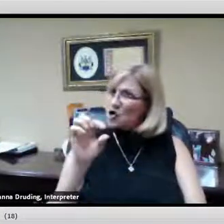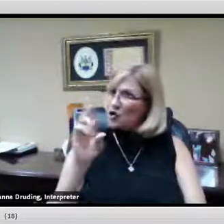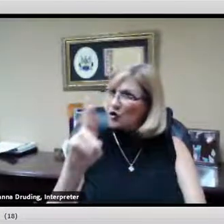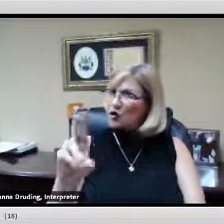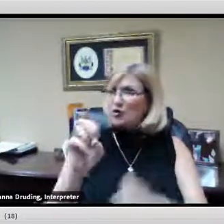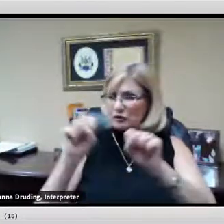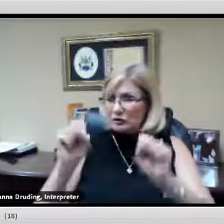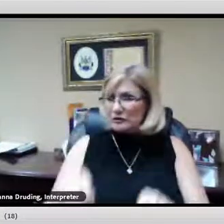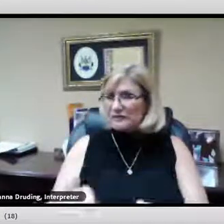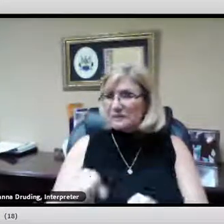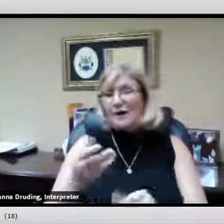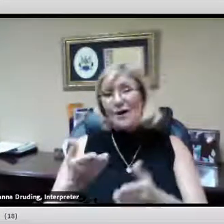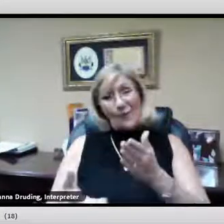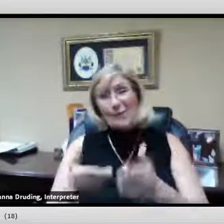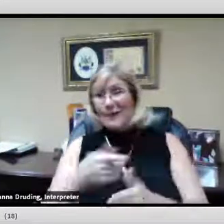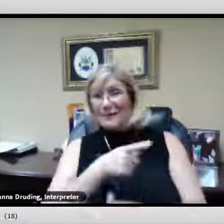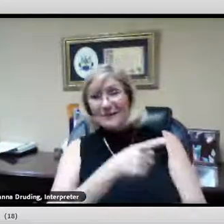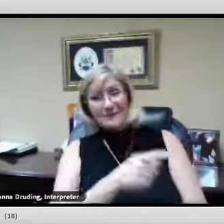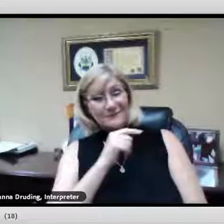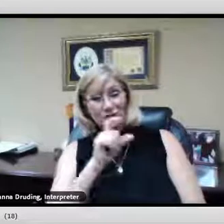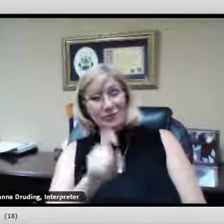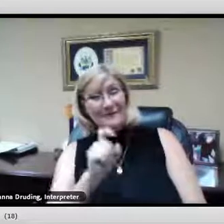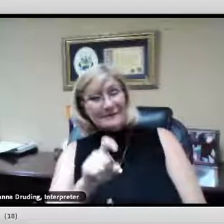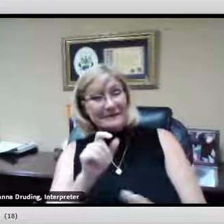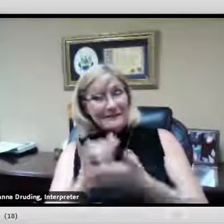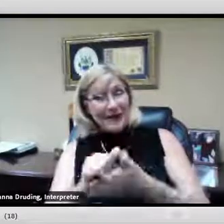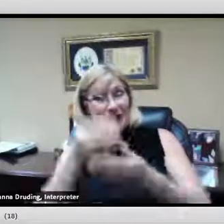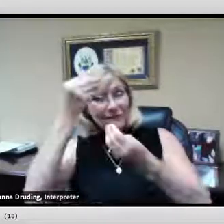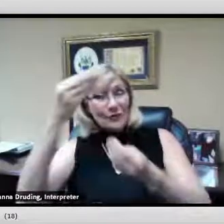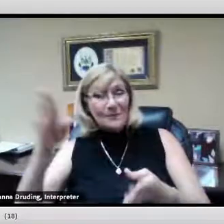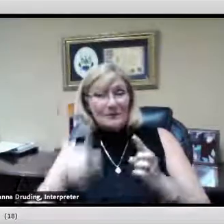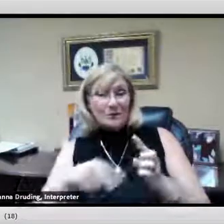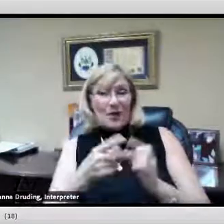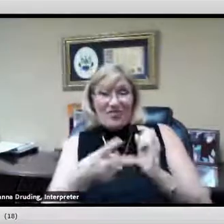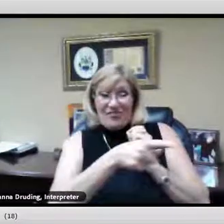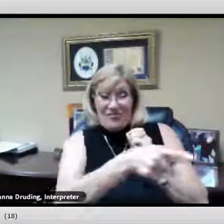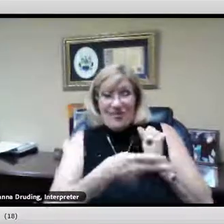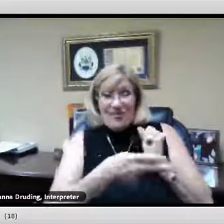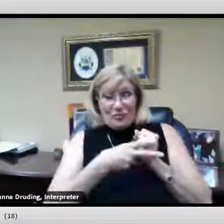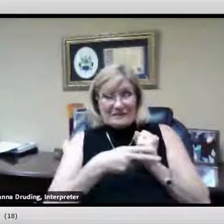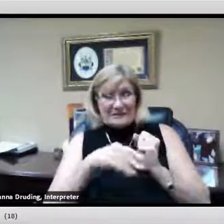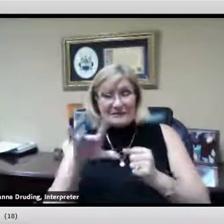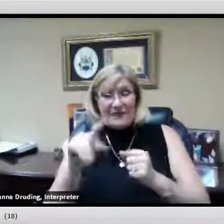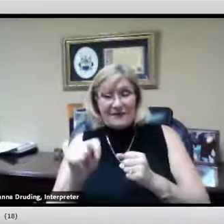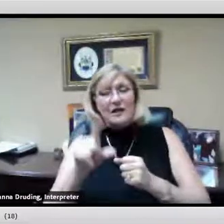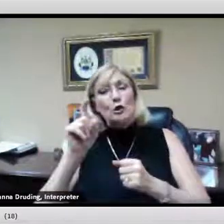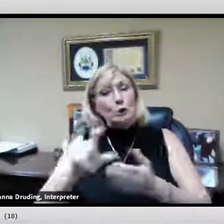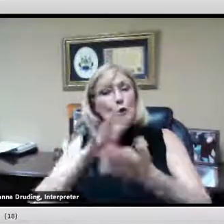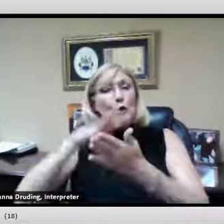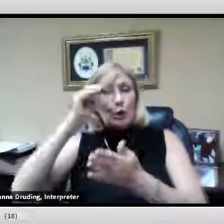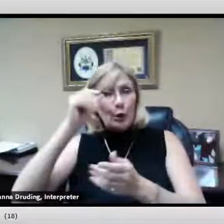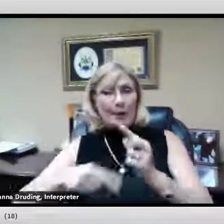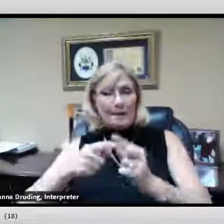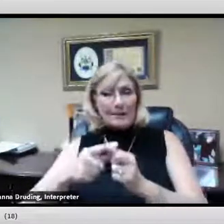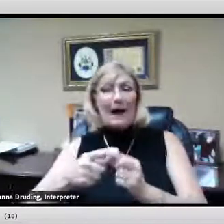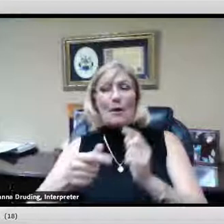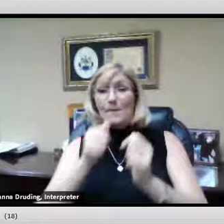information past when they're going to save it. Um, yeah, you do need to learn about privacy laws. That's